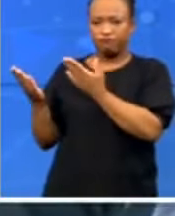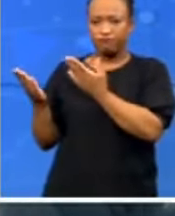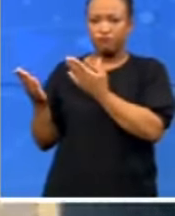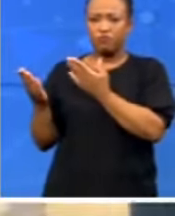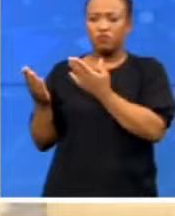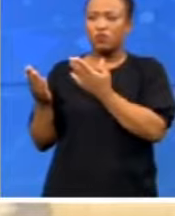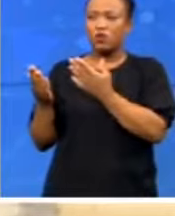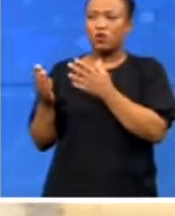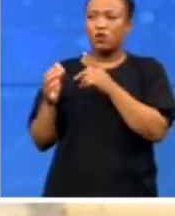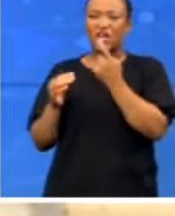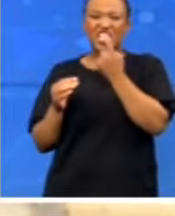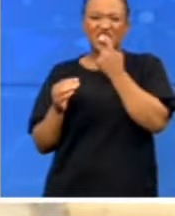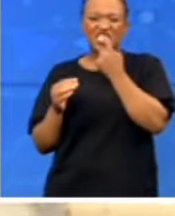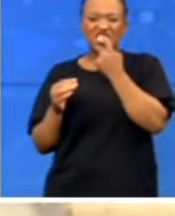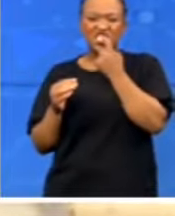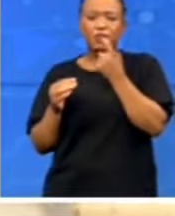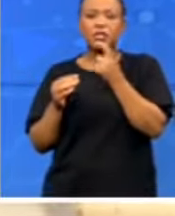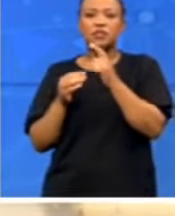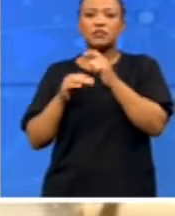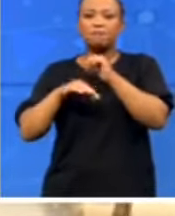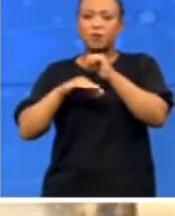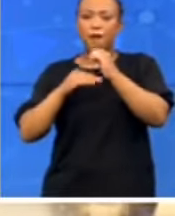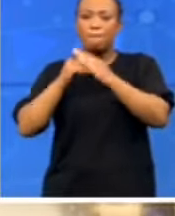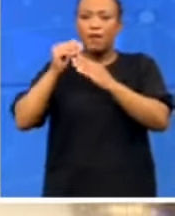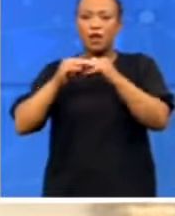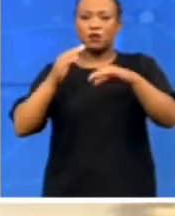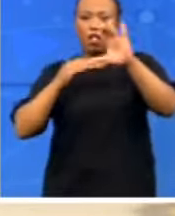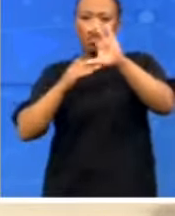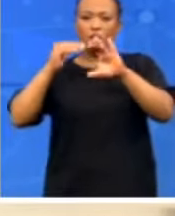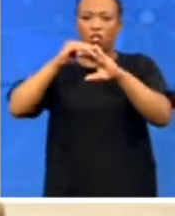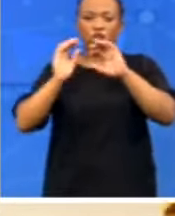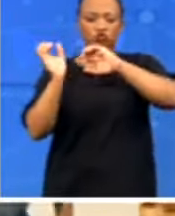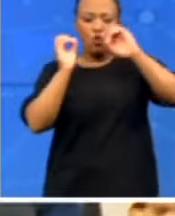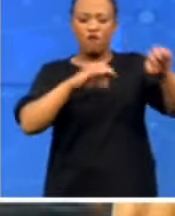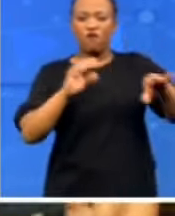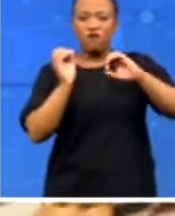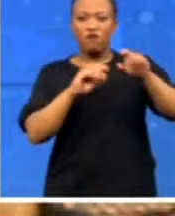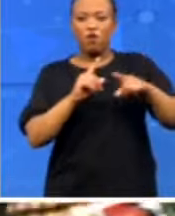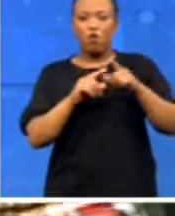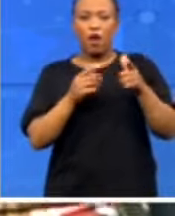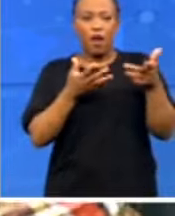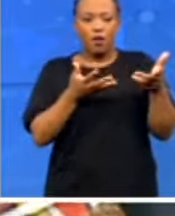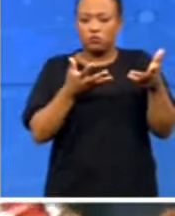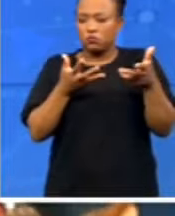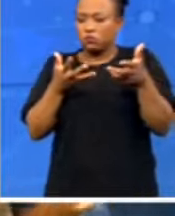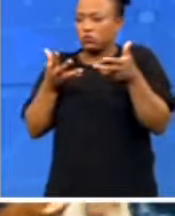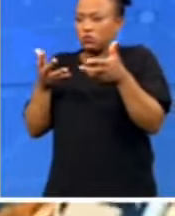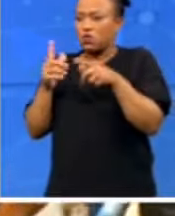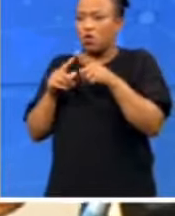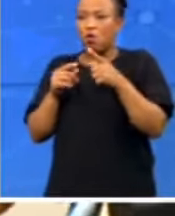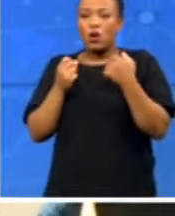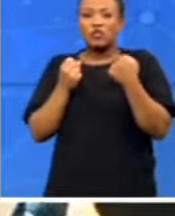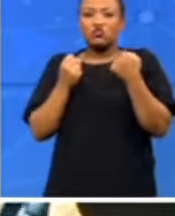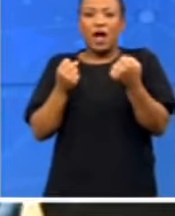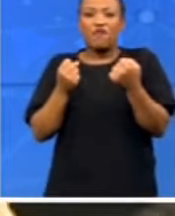building material. They have to take that material on their hands because they cannot cross this particular part of the road. But now I'm joined by